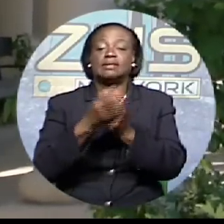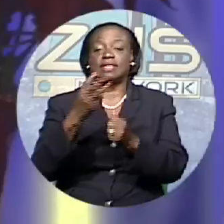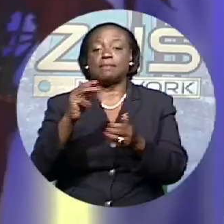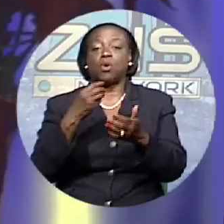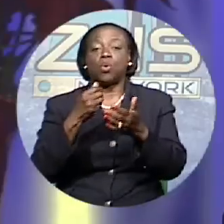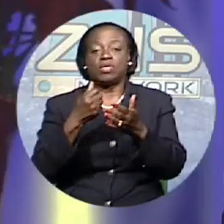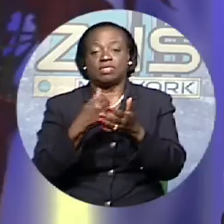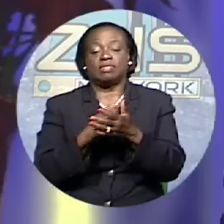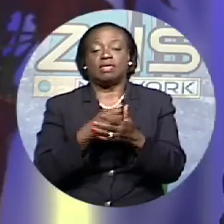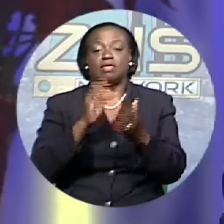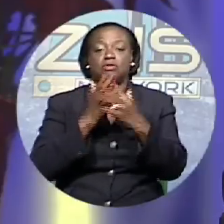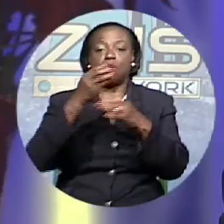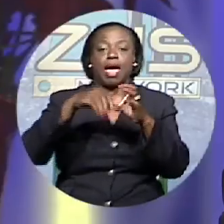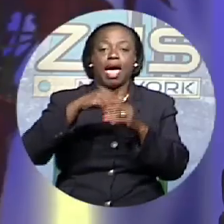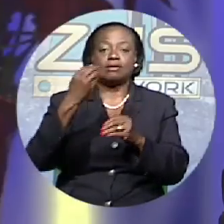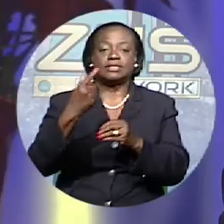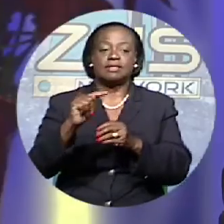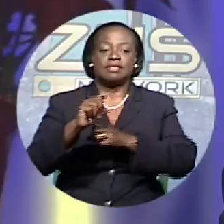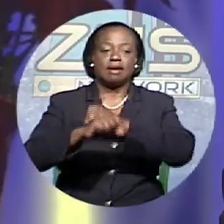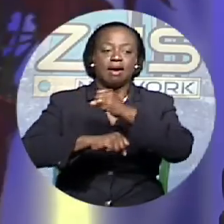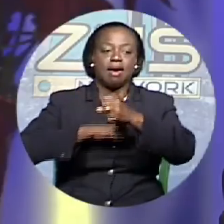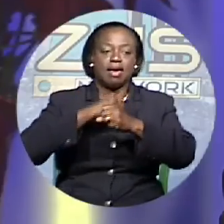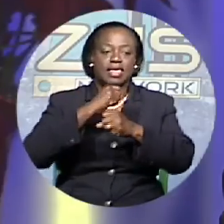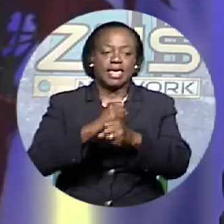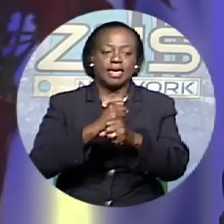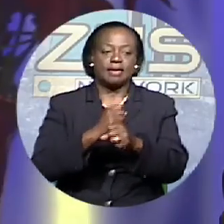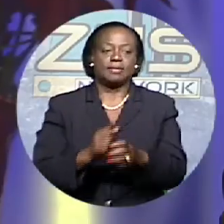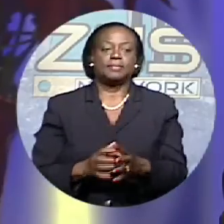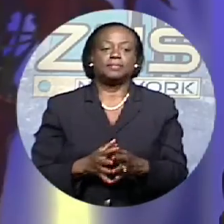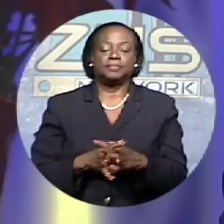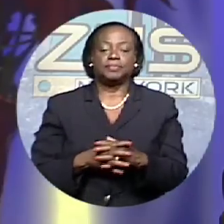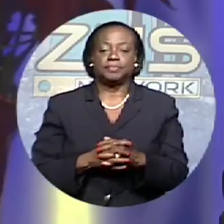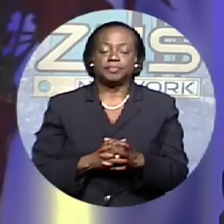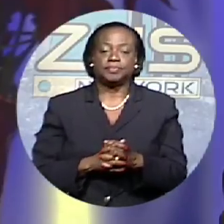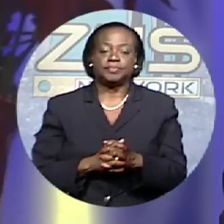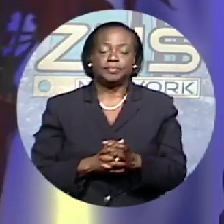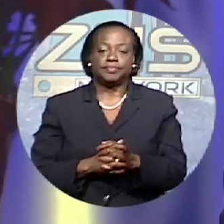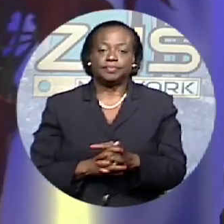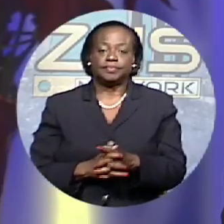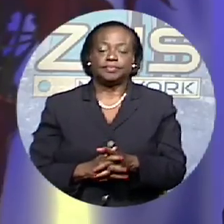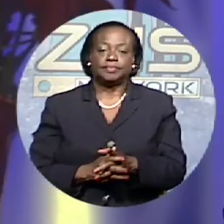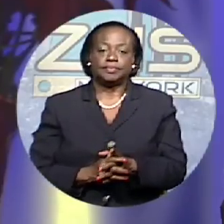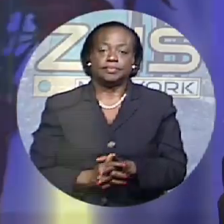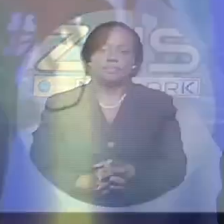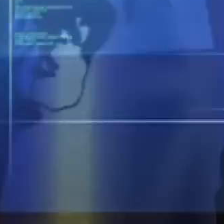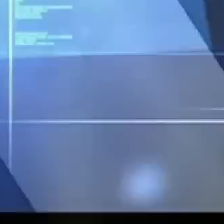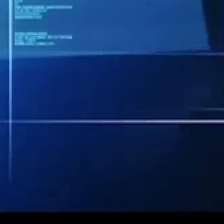year. And that will do it for sports. Stay tuned. The Bahamas Tonight comes back after the break.